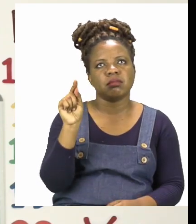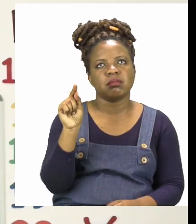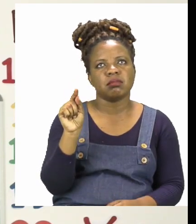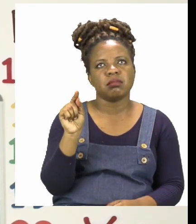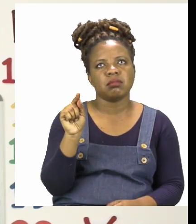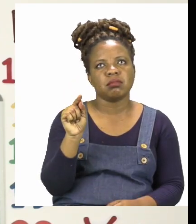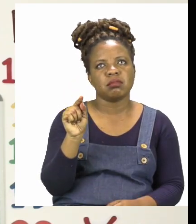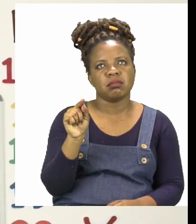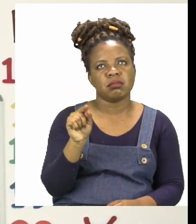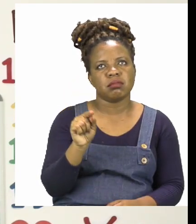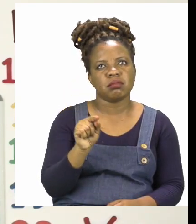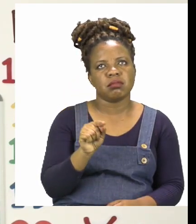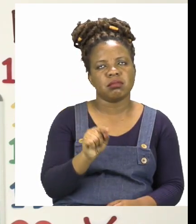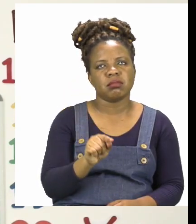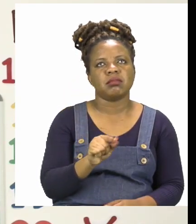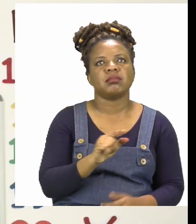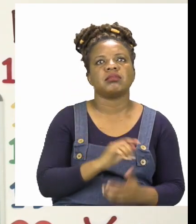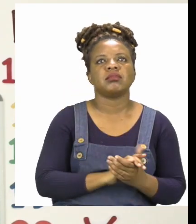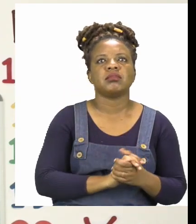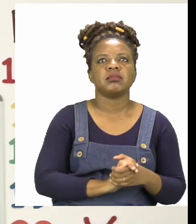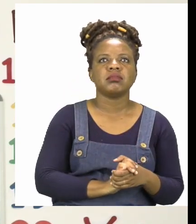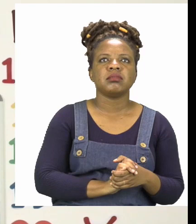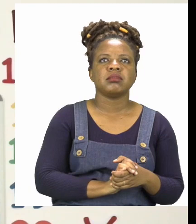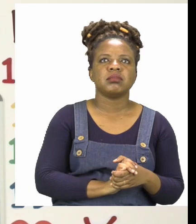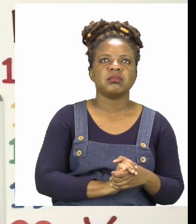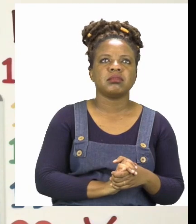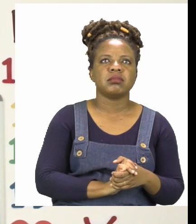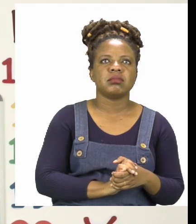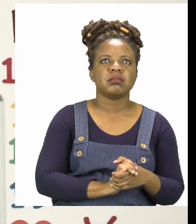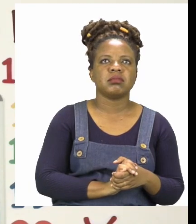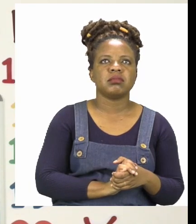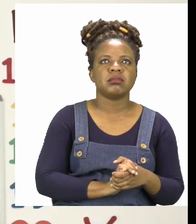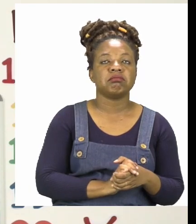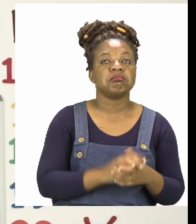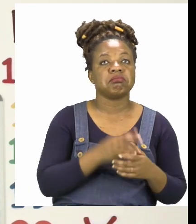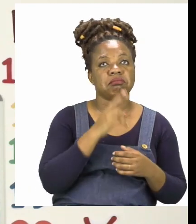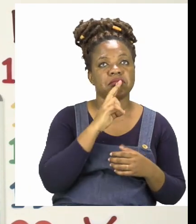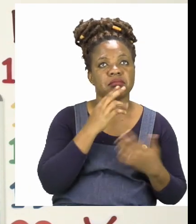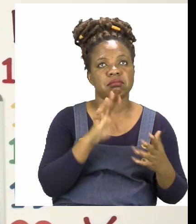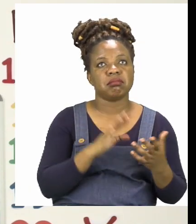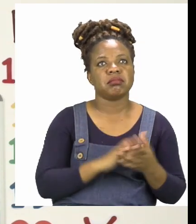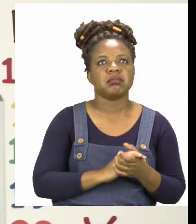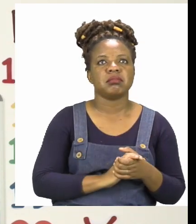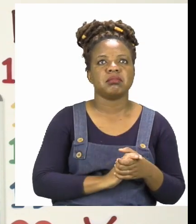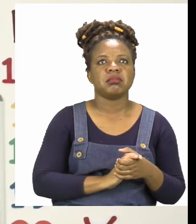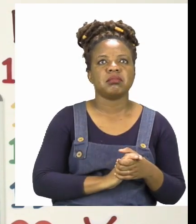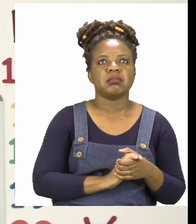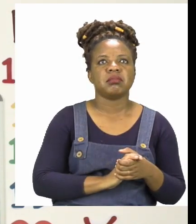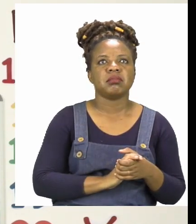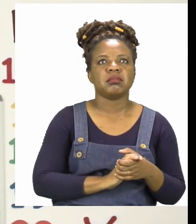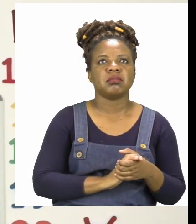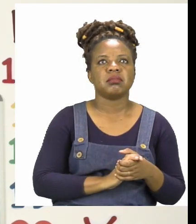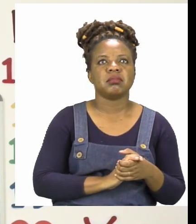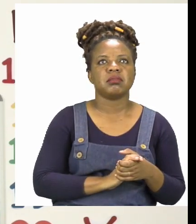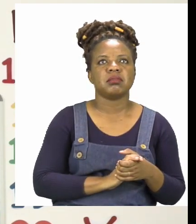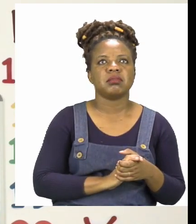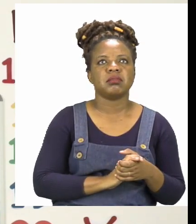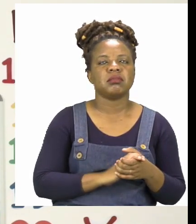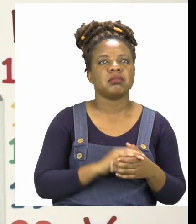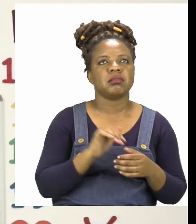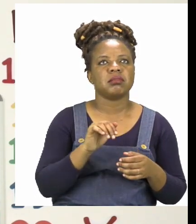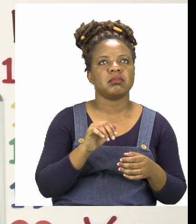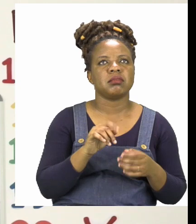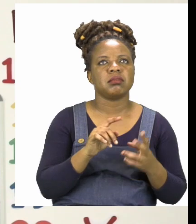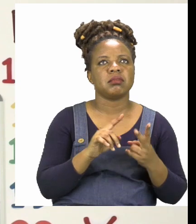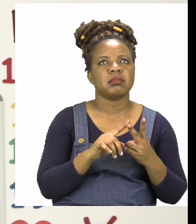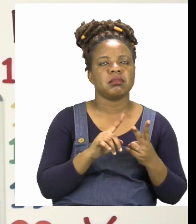10 going to 14. And that is our answer. The next one we want to look for is